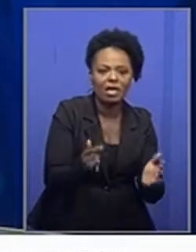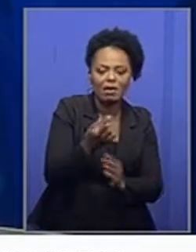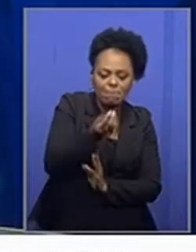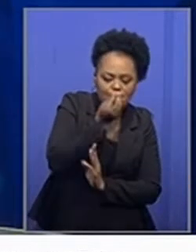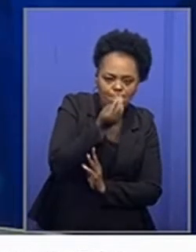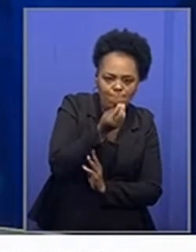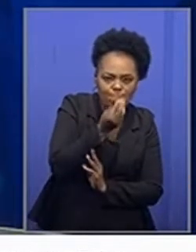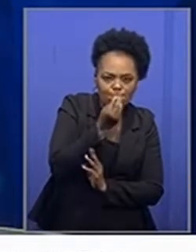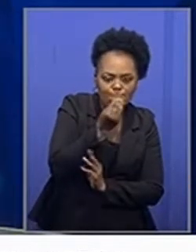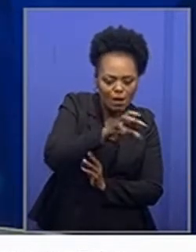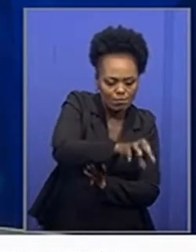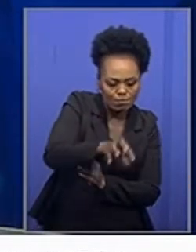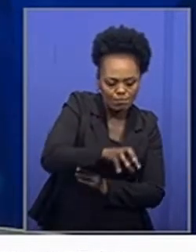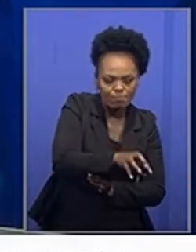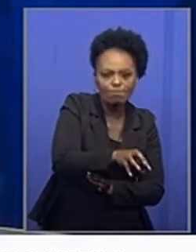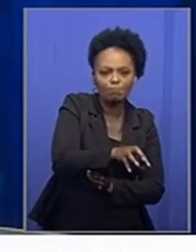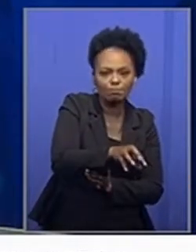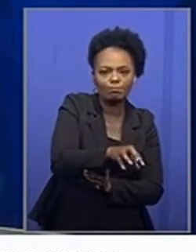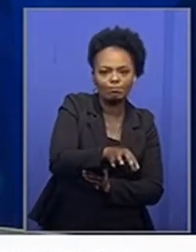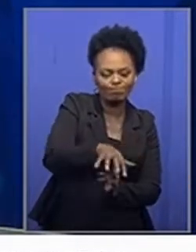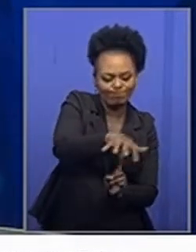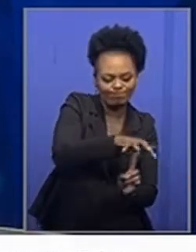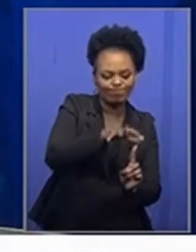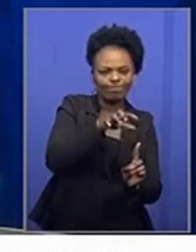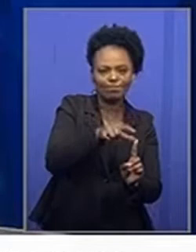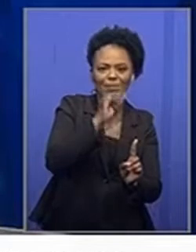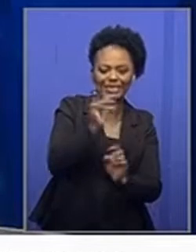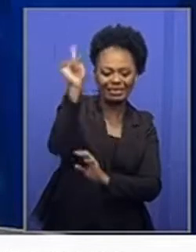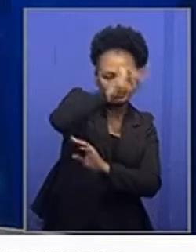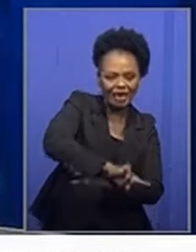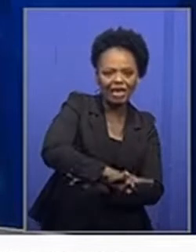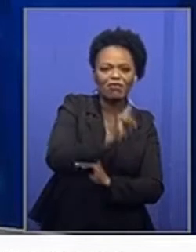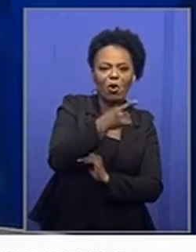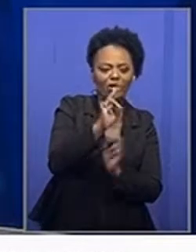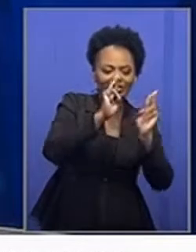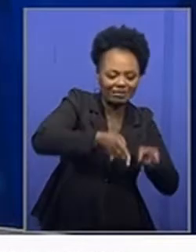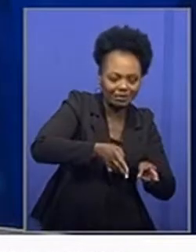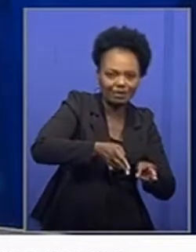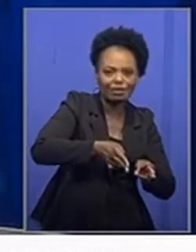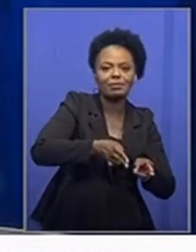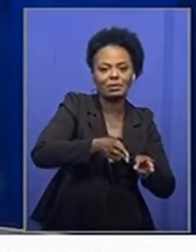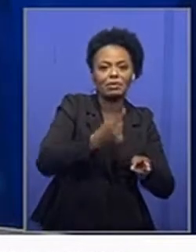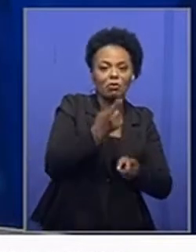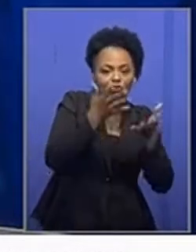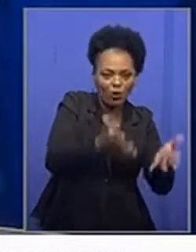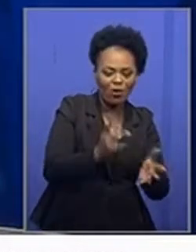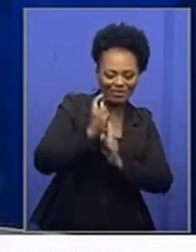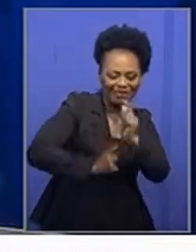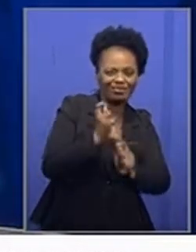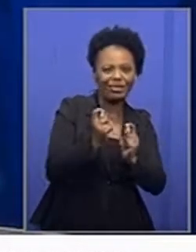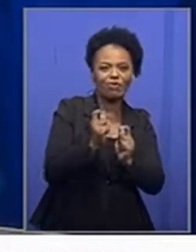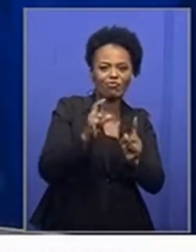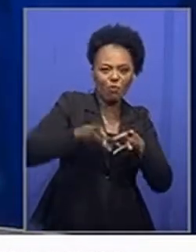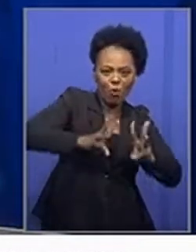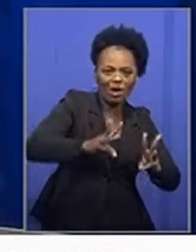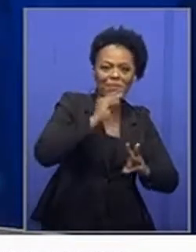ntwaso bana le gore ke letsatso la gago la go shwa ilanga lakho lokufa go tsho gore